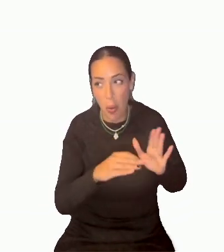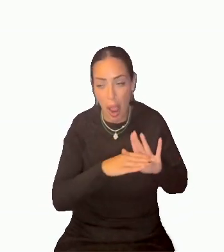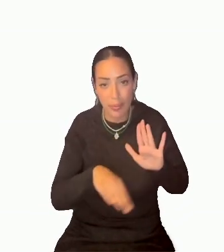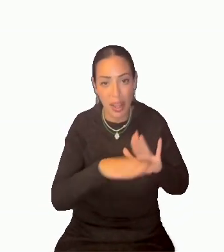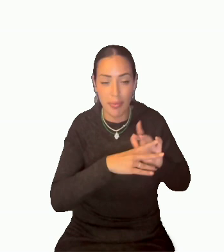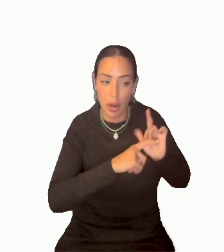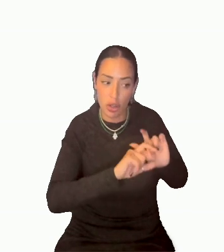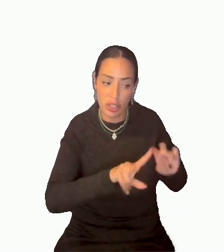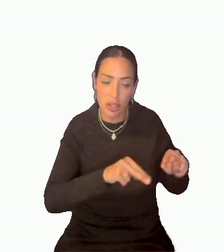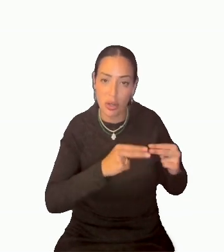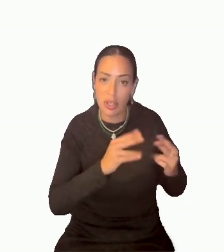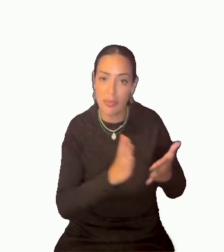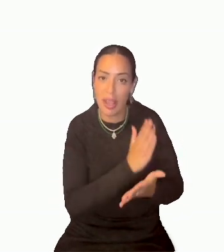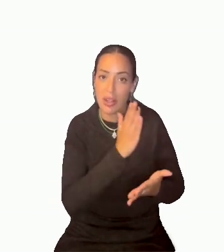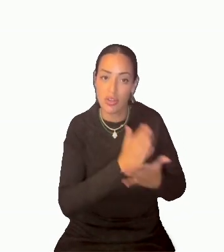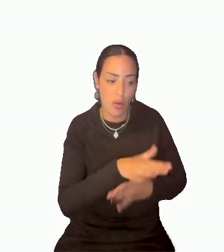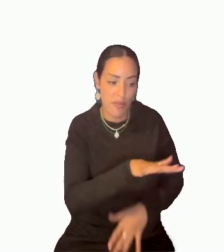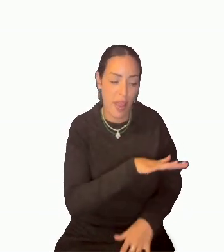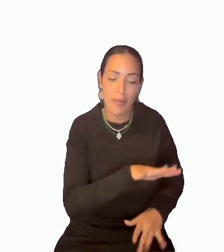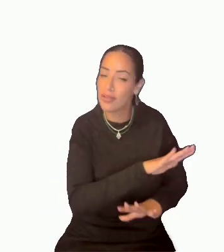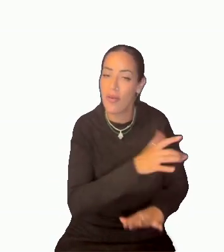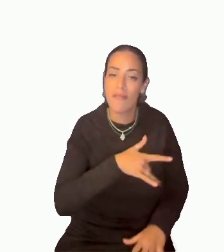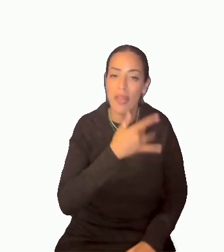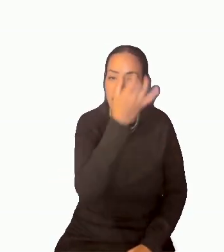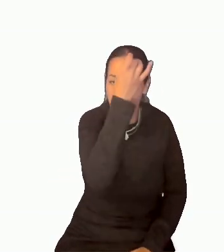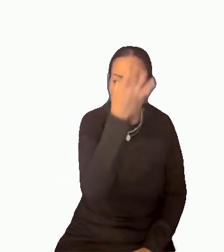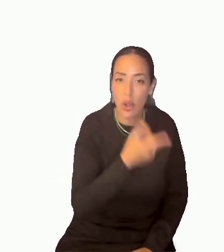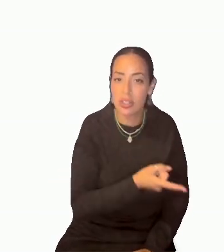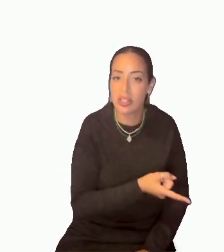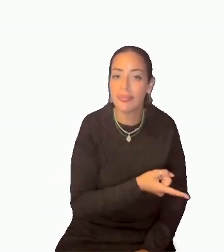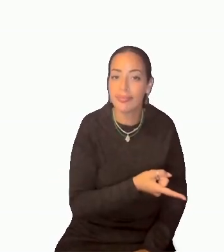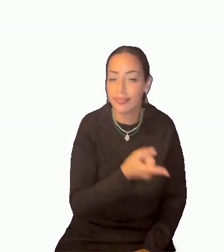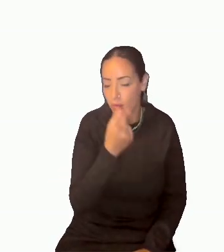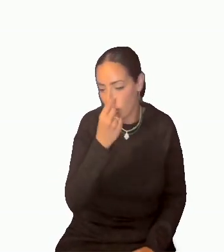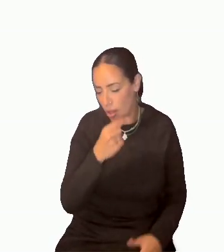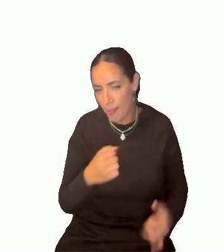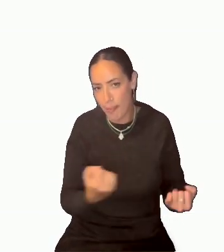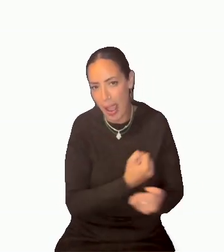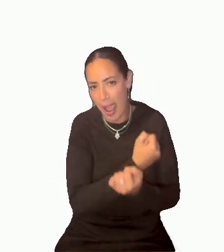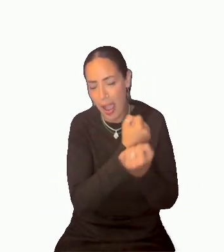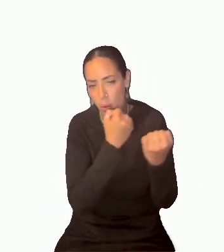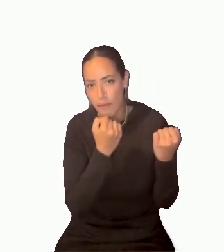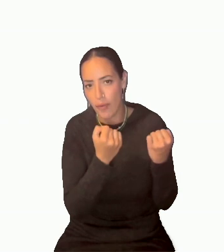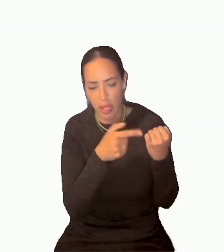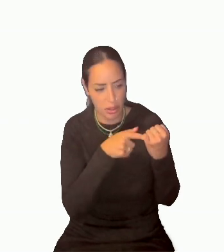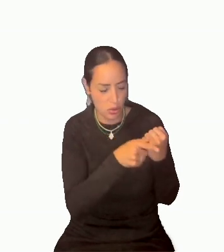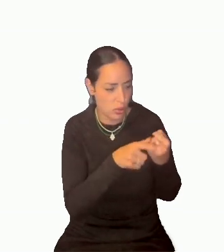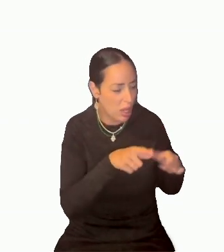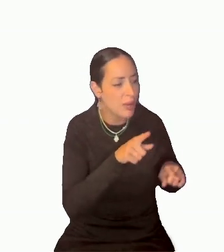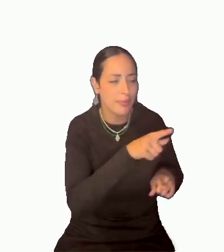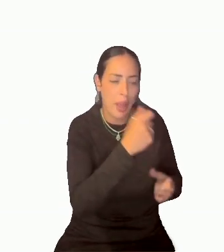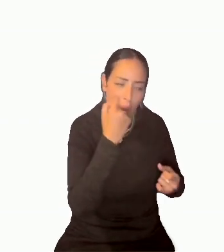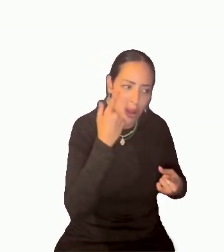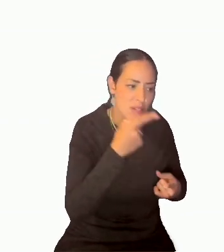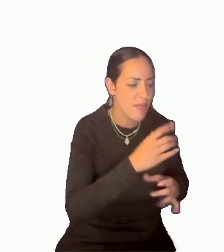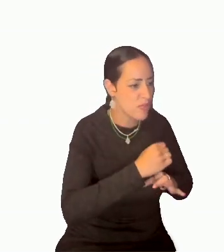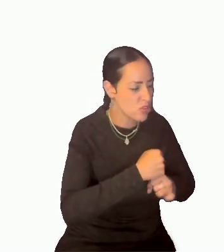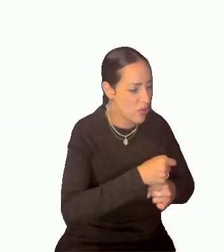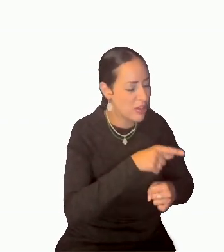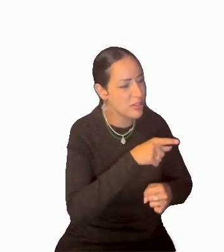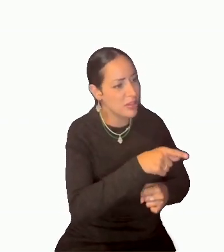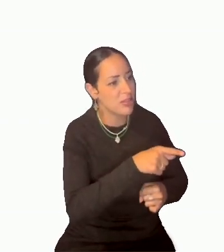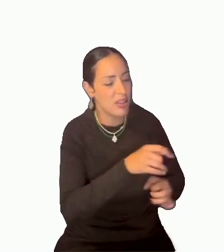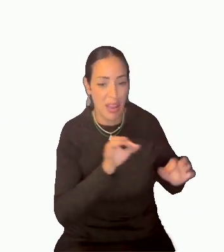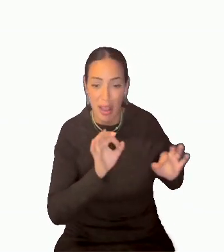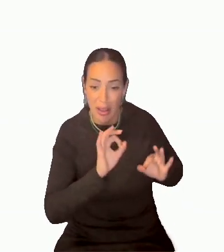continued contact can make sure that families do not feel forgotten. It can be powerful to validate and acknowledge their frustration, even if there is